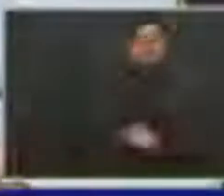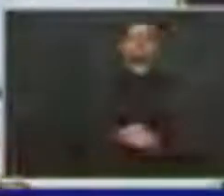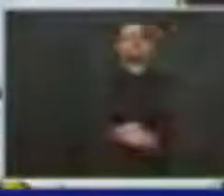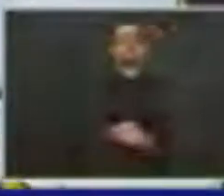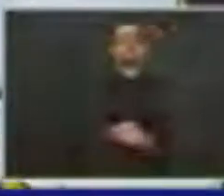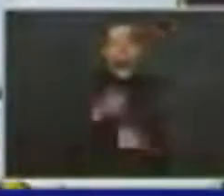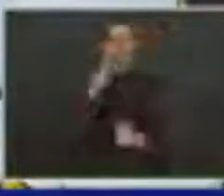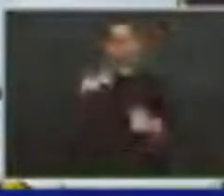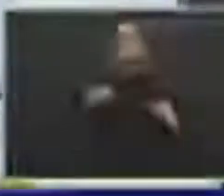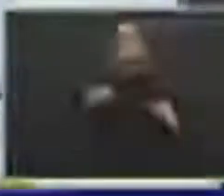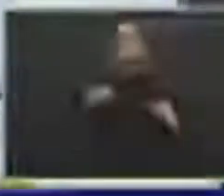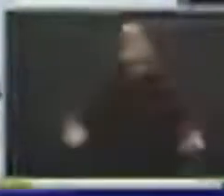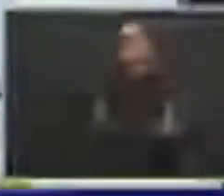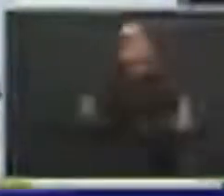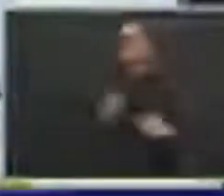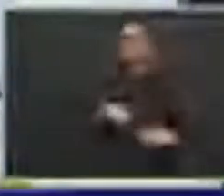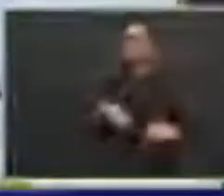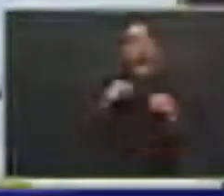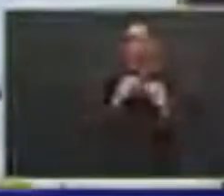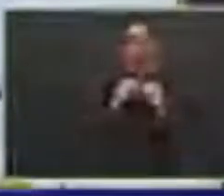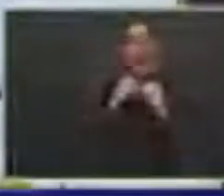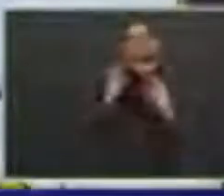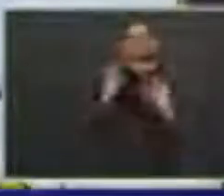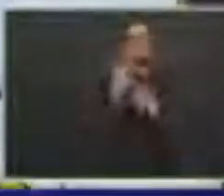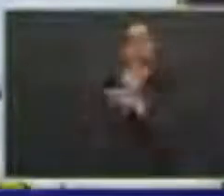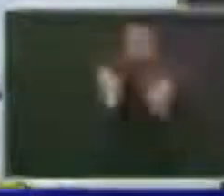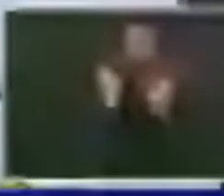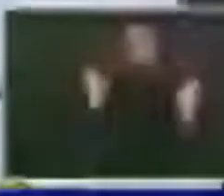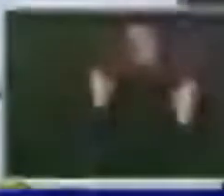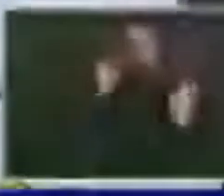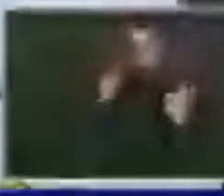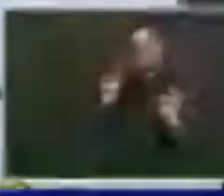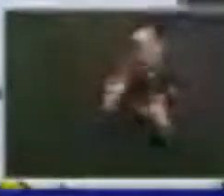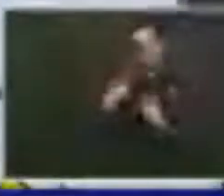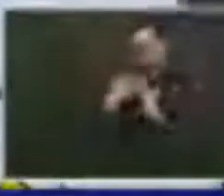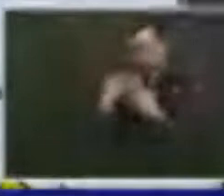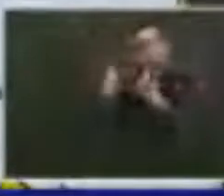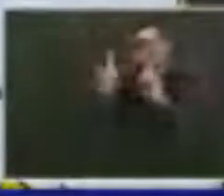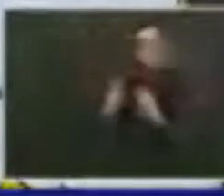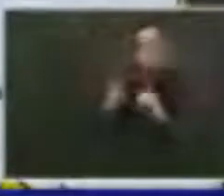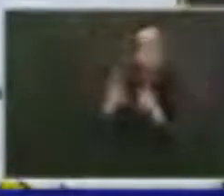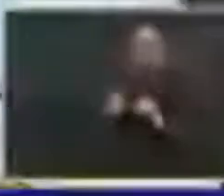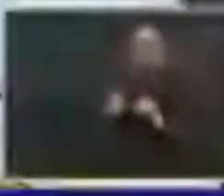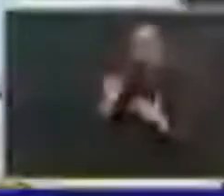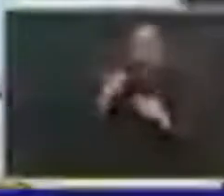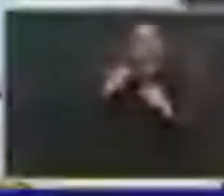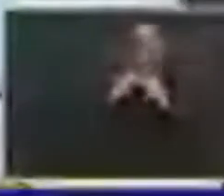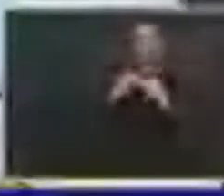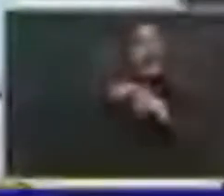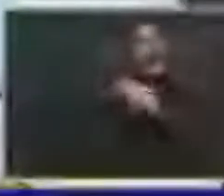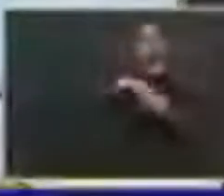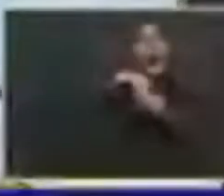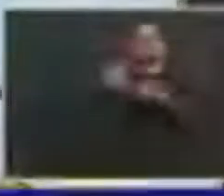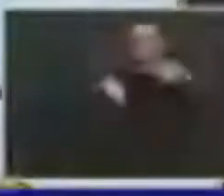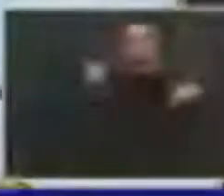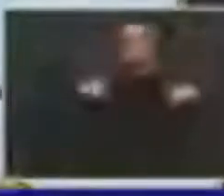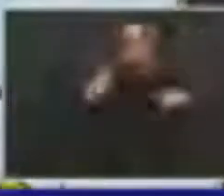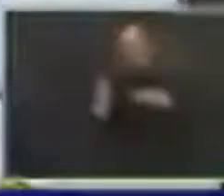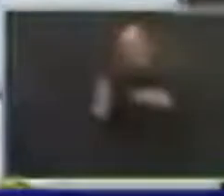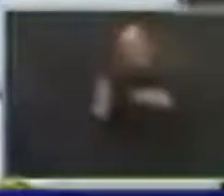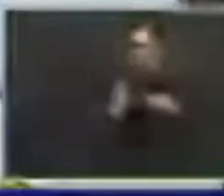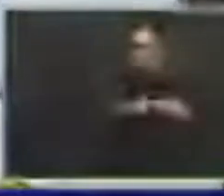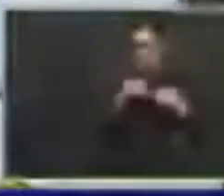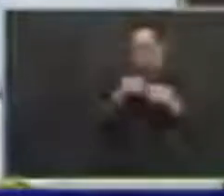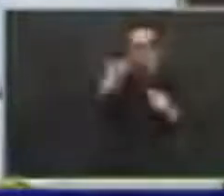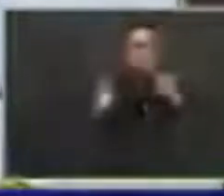ramping up more of our free asymptomatic testing. We're going to add more sites. We're going to allow for easier scheduling,